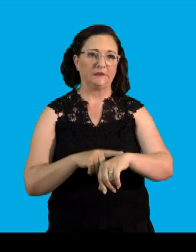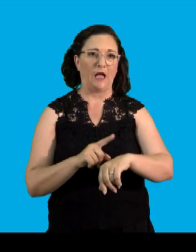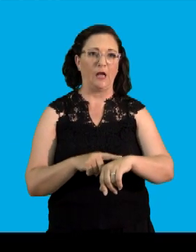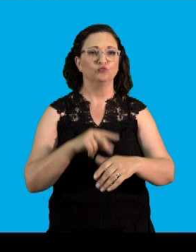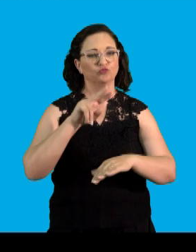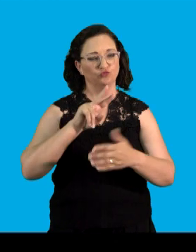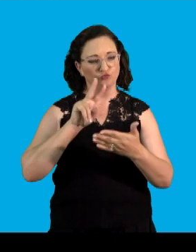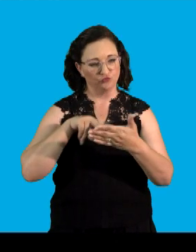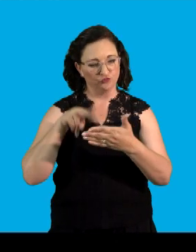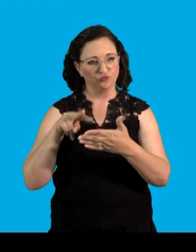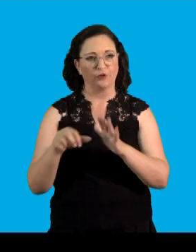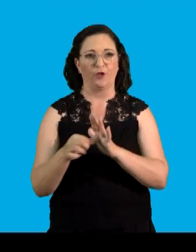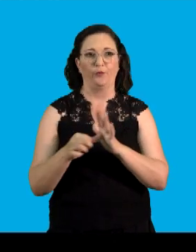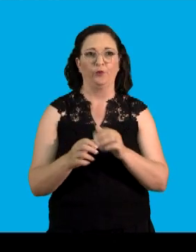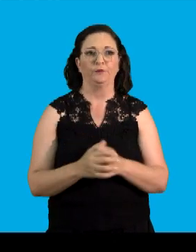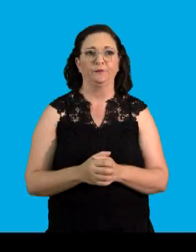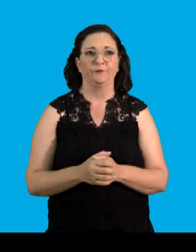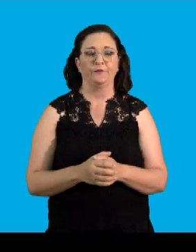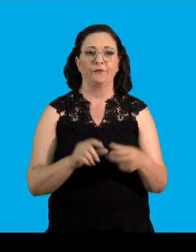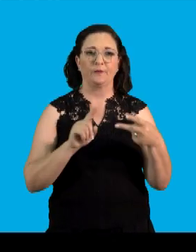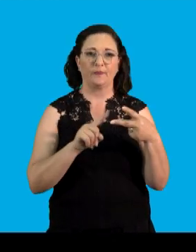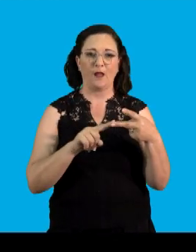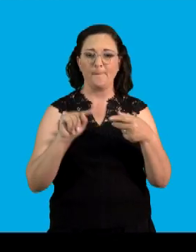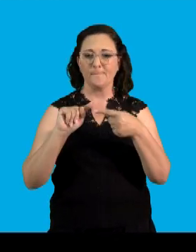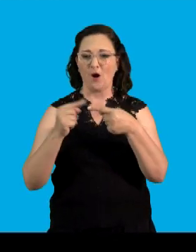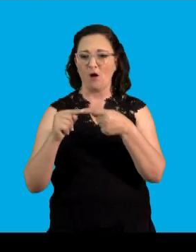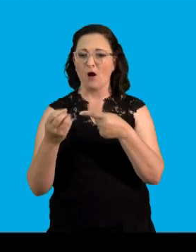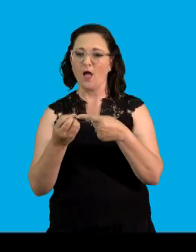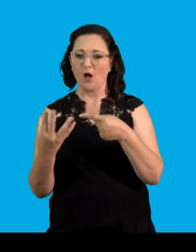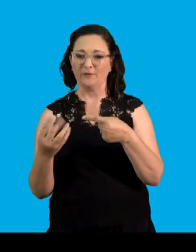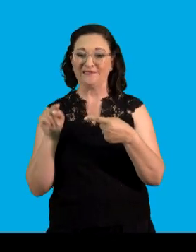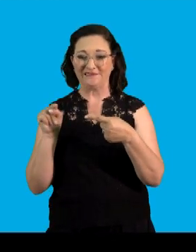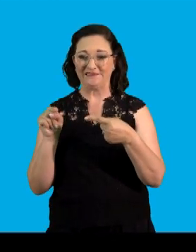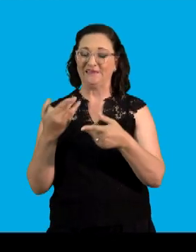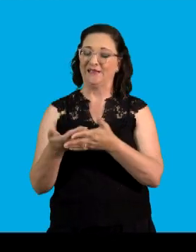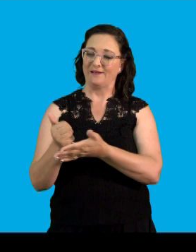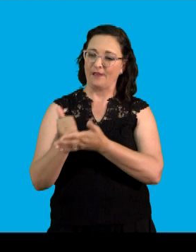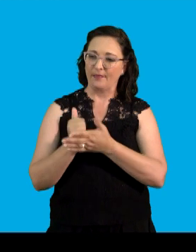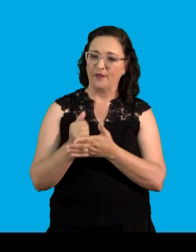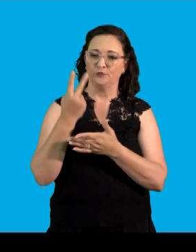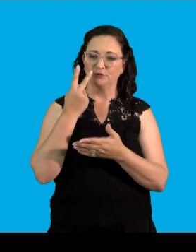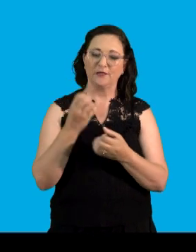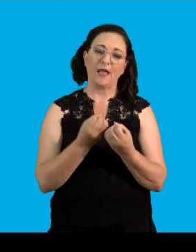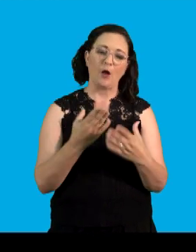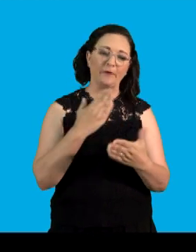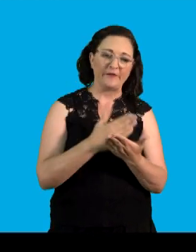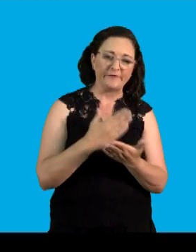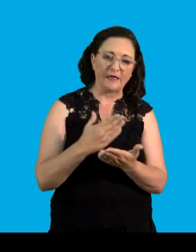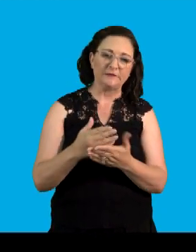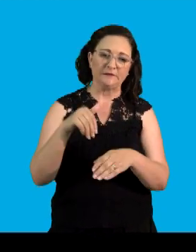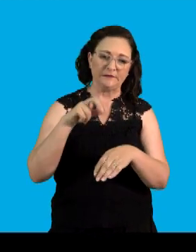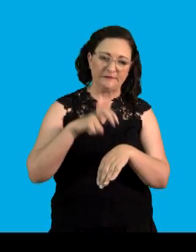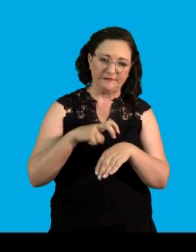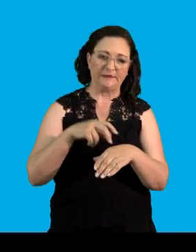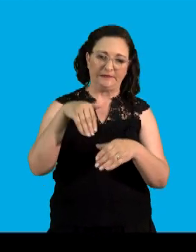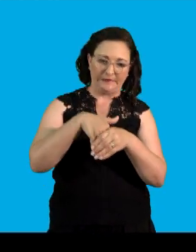you. Right. Secondly, the mark allocation should be used as a guide for the number of facts that are required when answering the